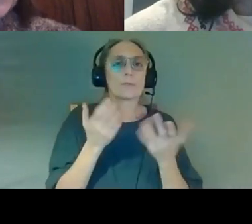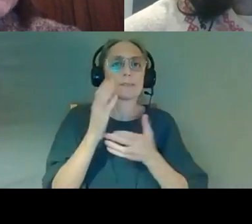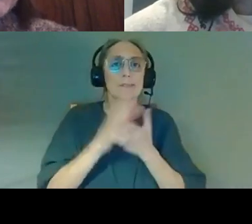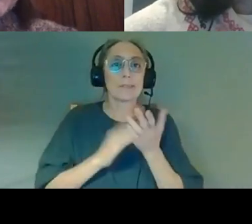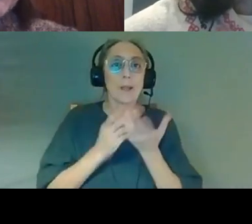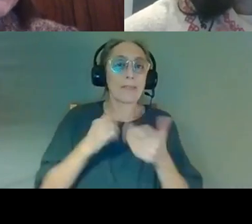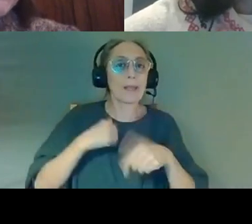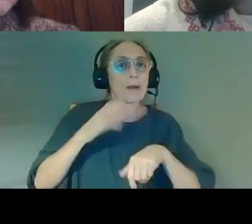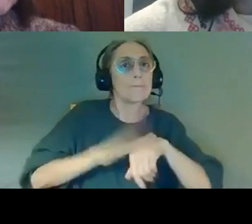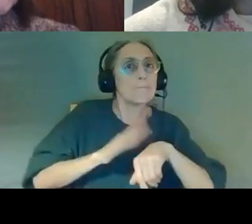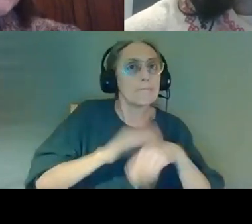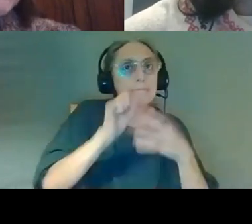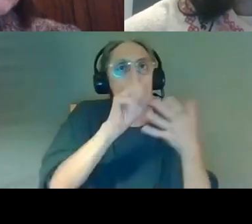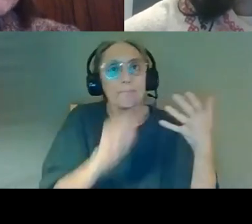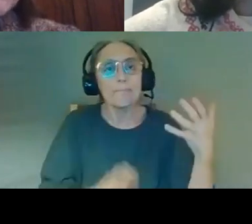pantry.